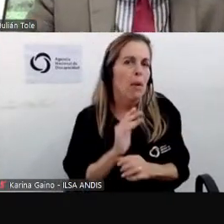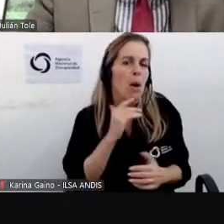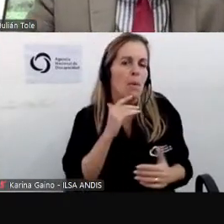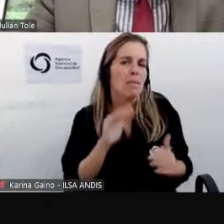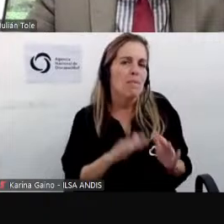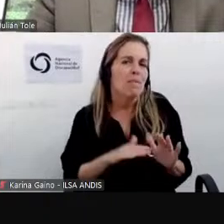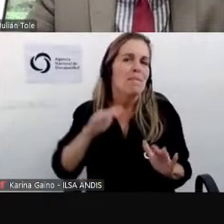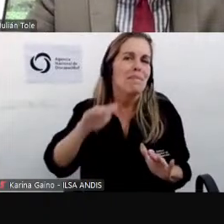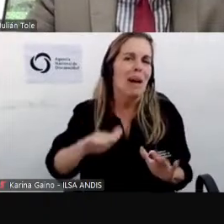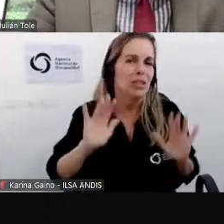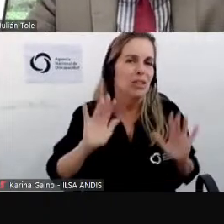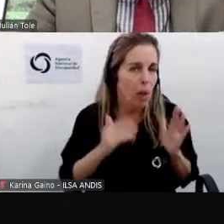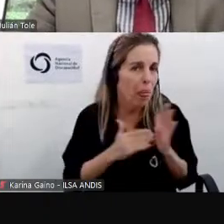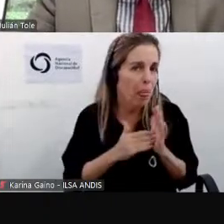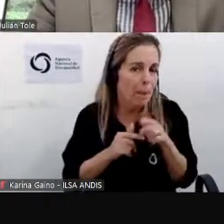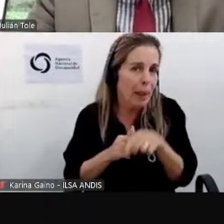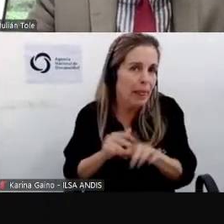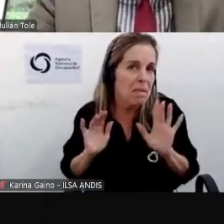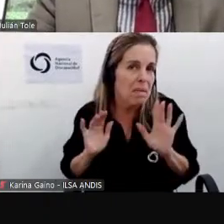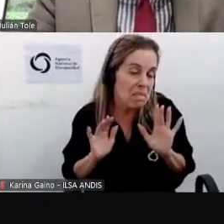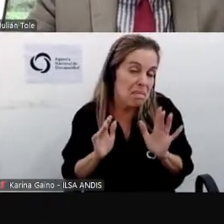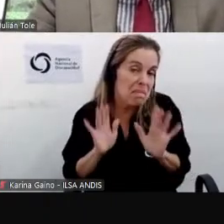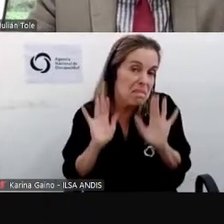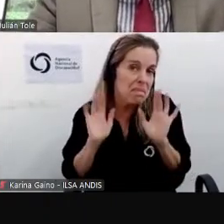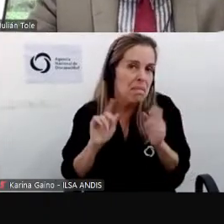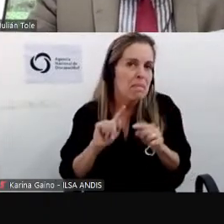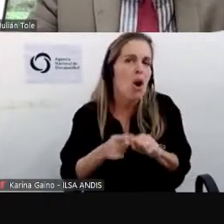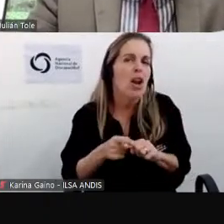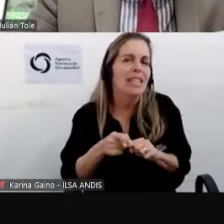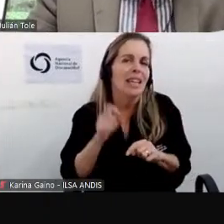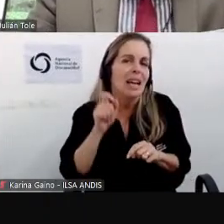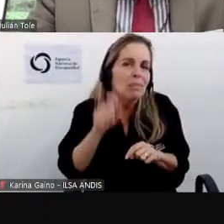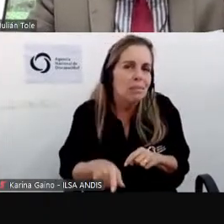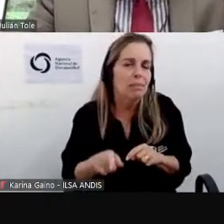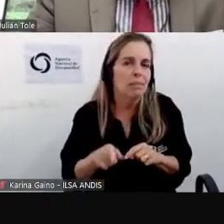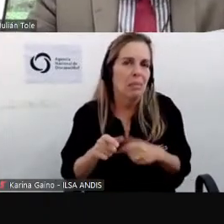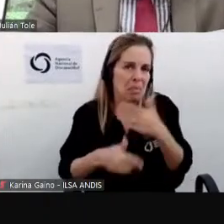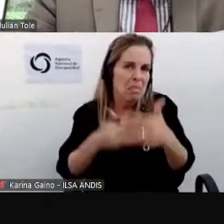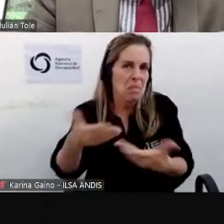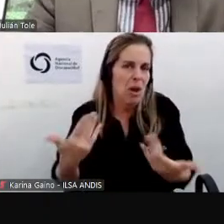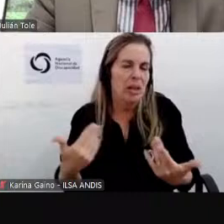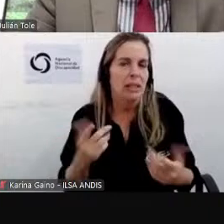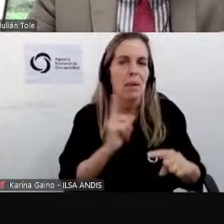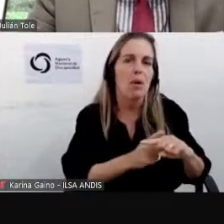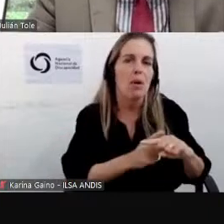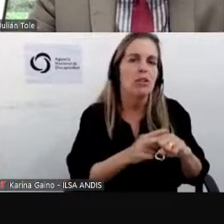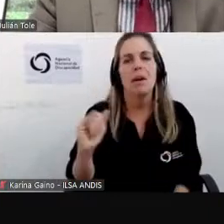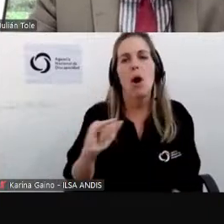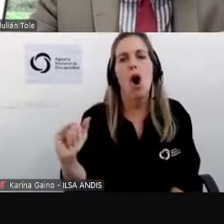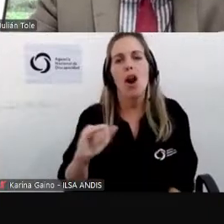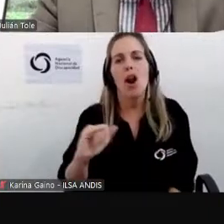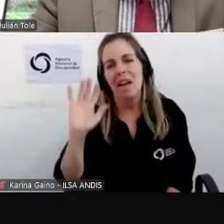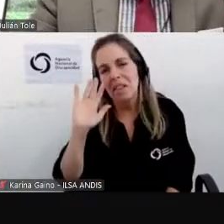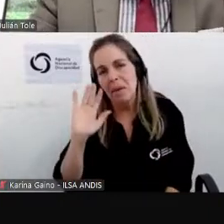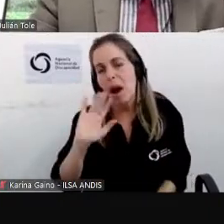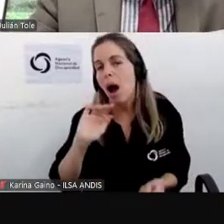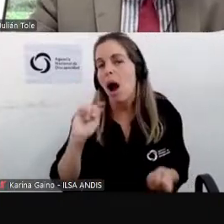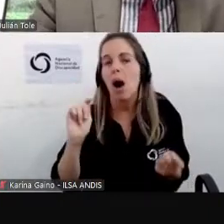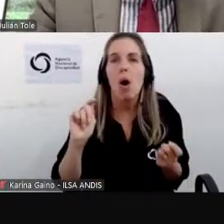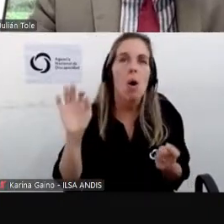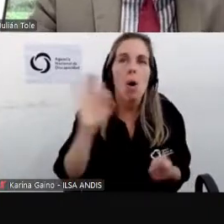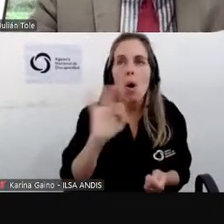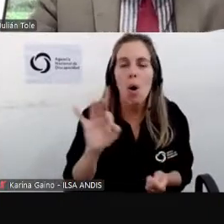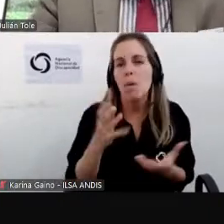bad, but this is a first step. And it all depends how they fulfill with this human rights policy or public statement. This might